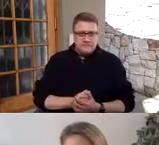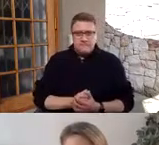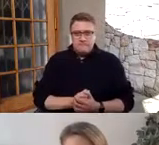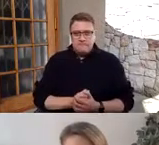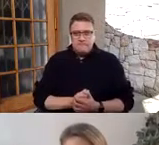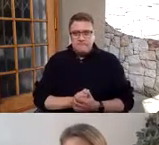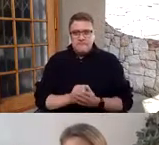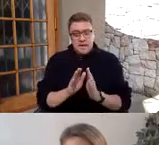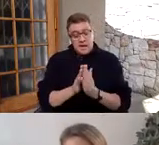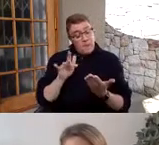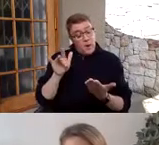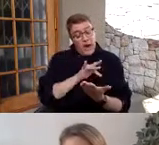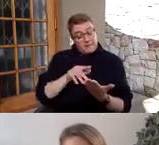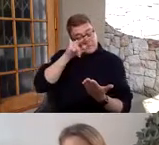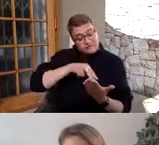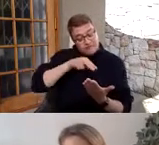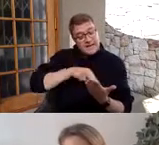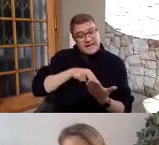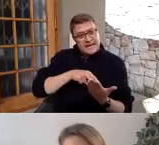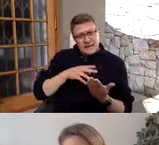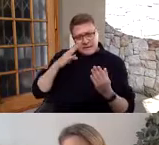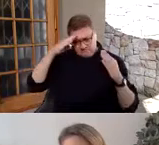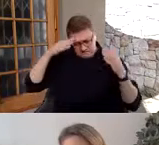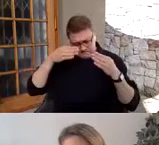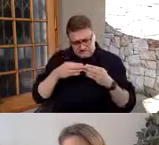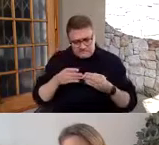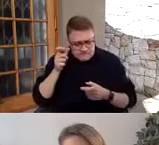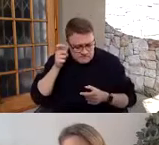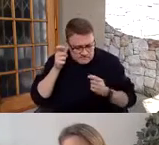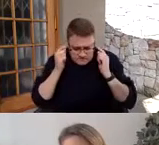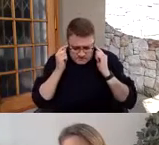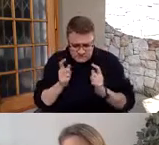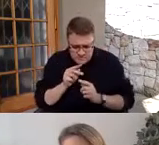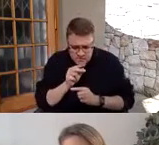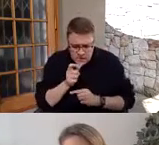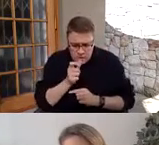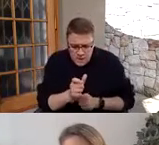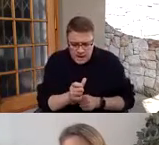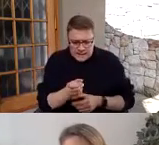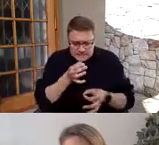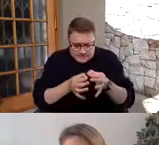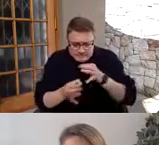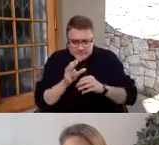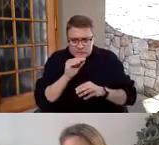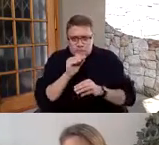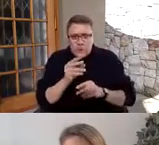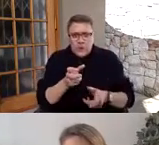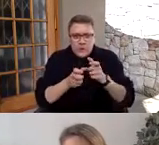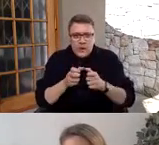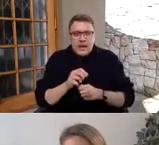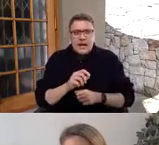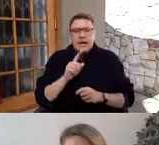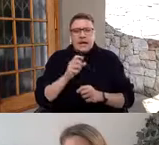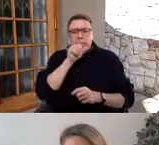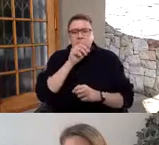in You class. can concentrate on every word of a story. A bird began to sing. Jack opened his eyes. An athlete